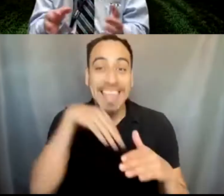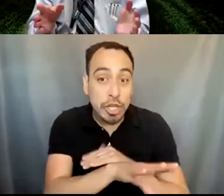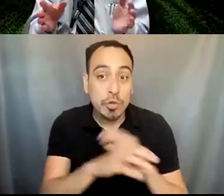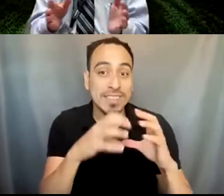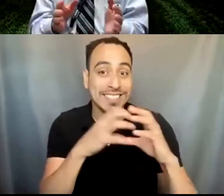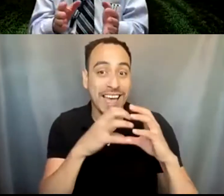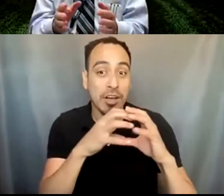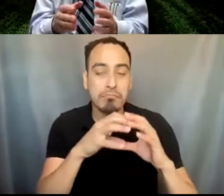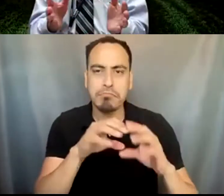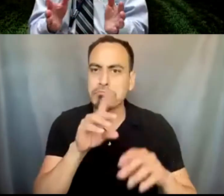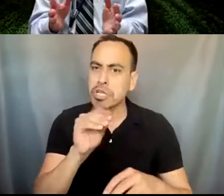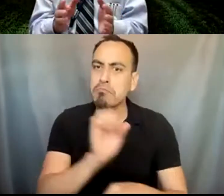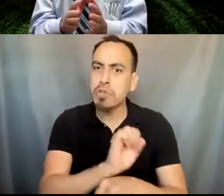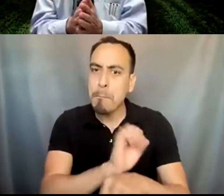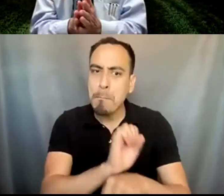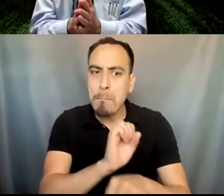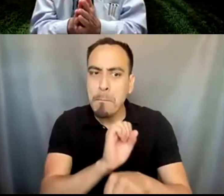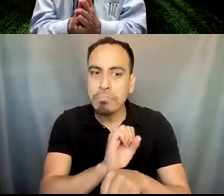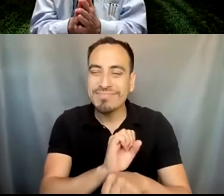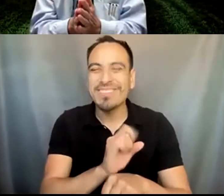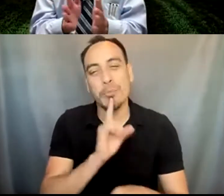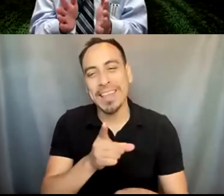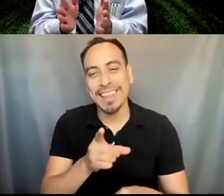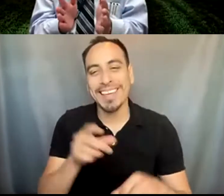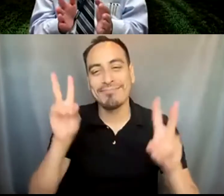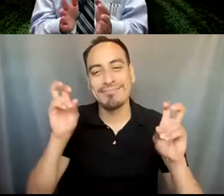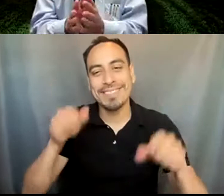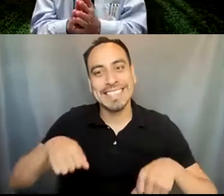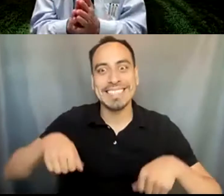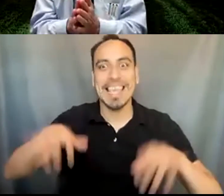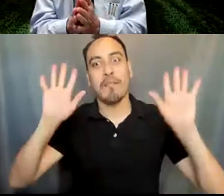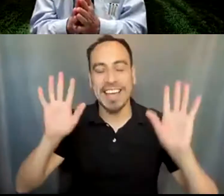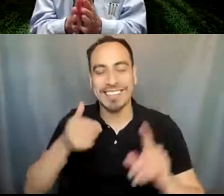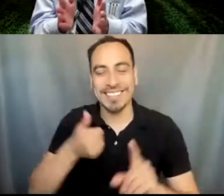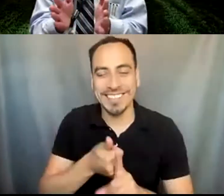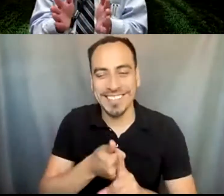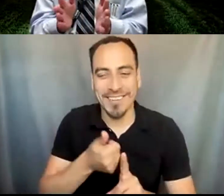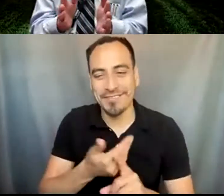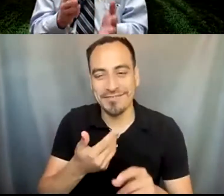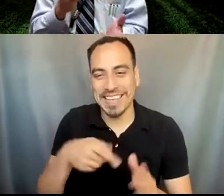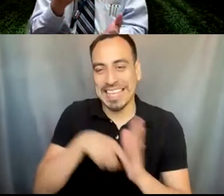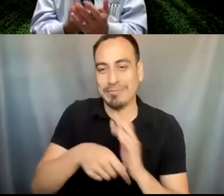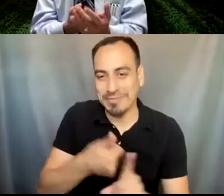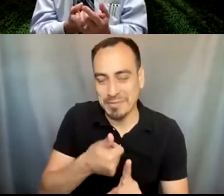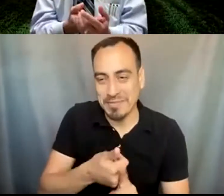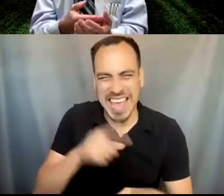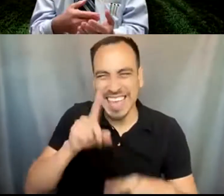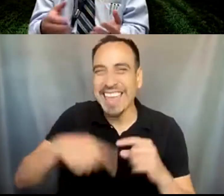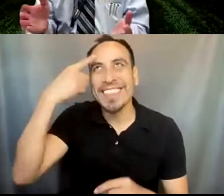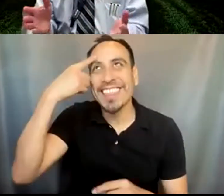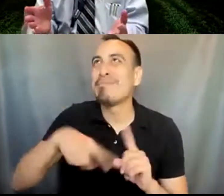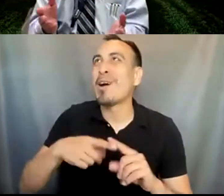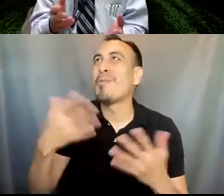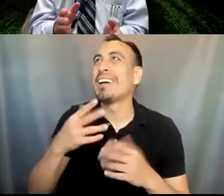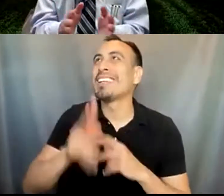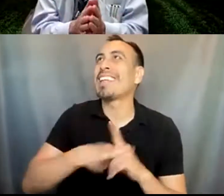then it sacrifices itself, right? I can't think of what insects they are, but once they mate,